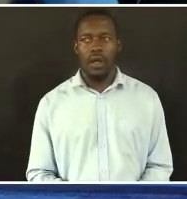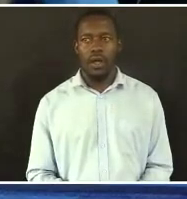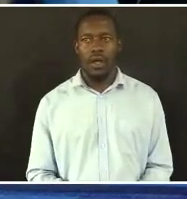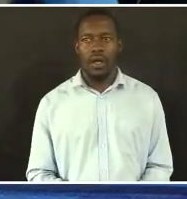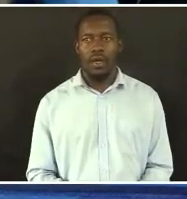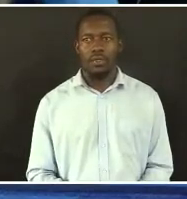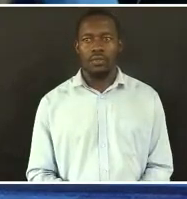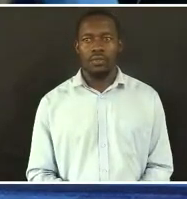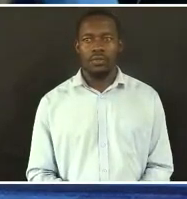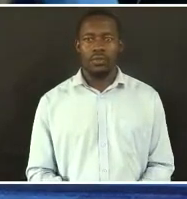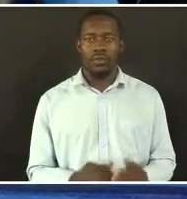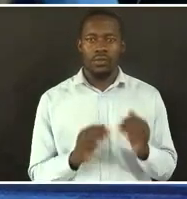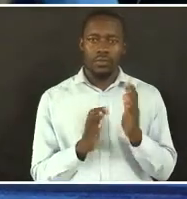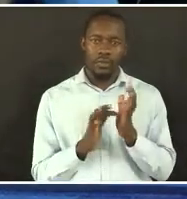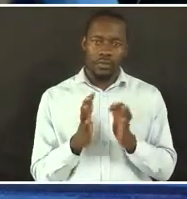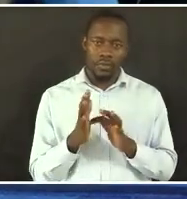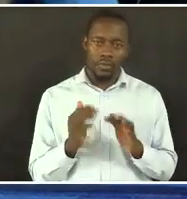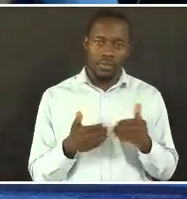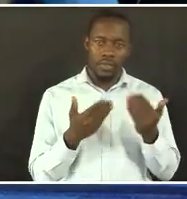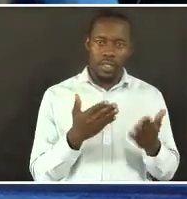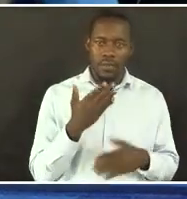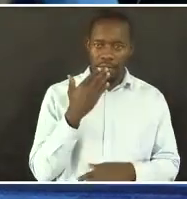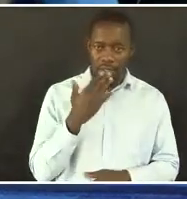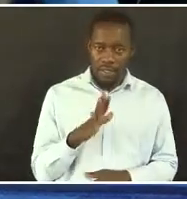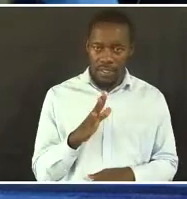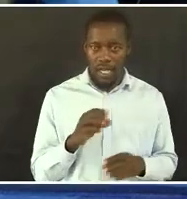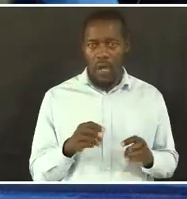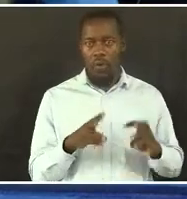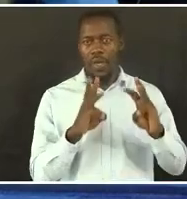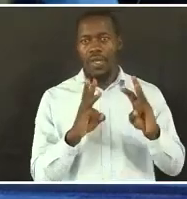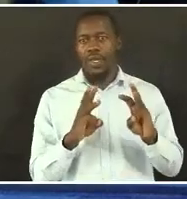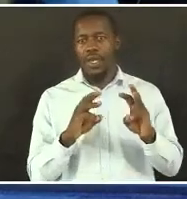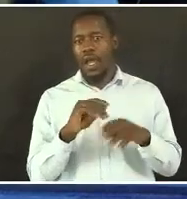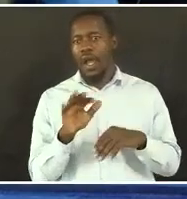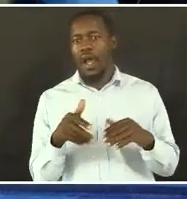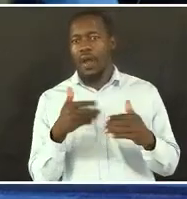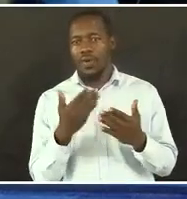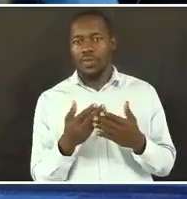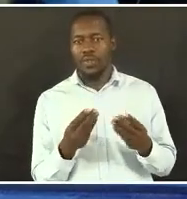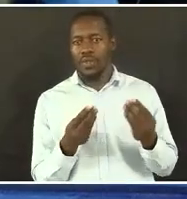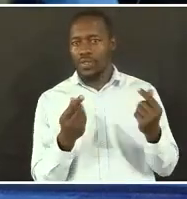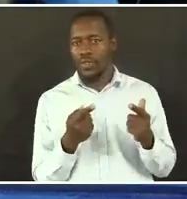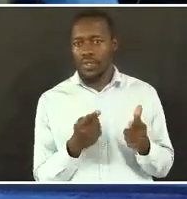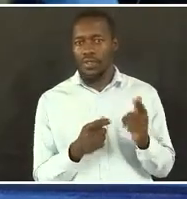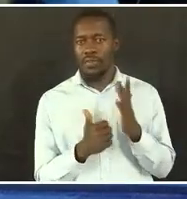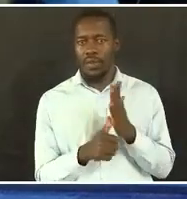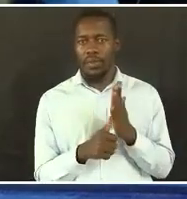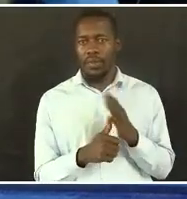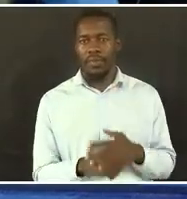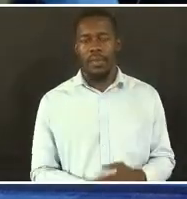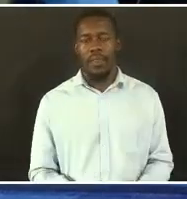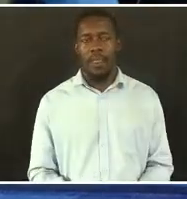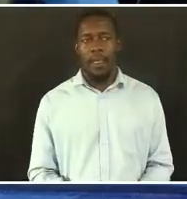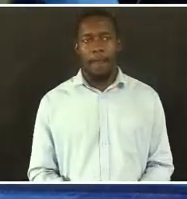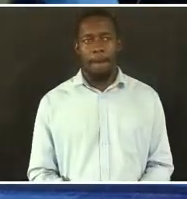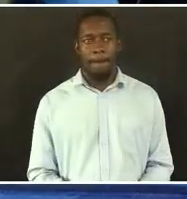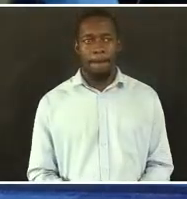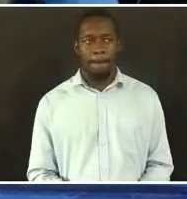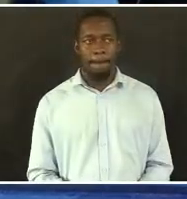Christ has given us the method on how to go about this ministry. But allow me to take you to this